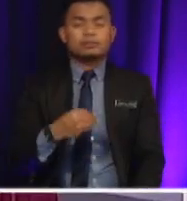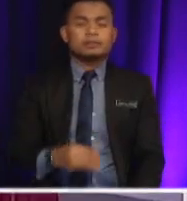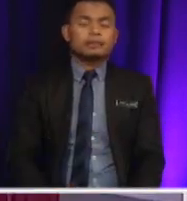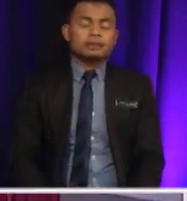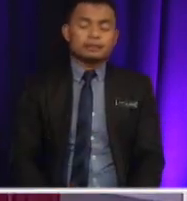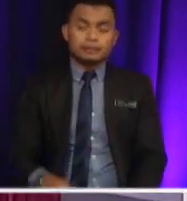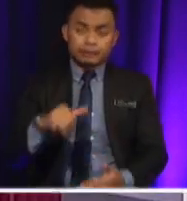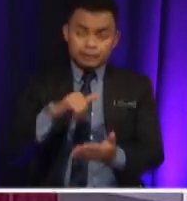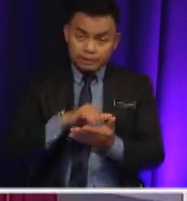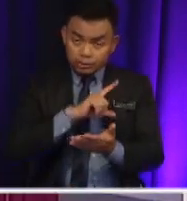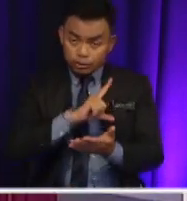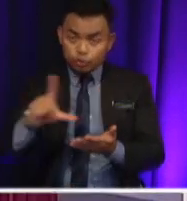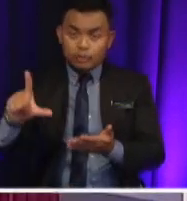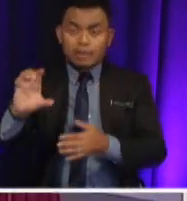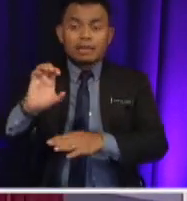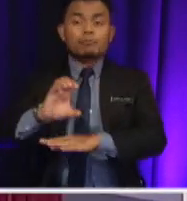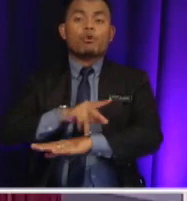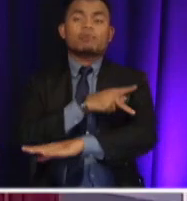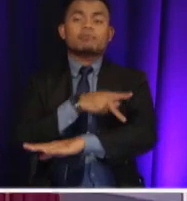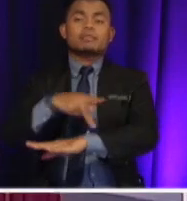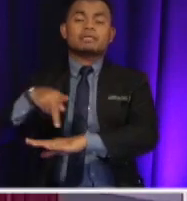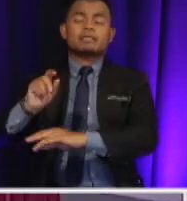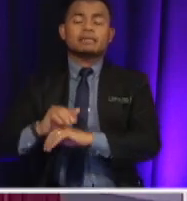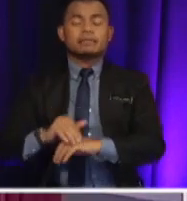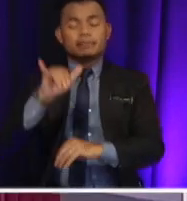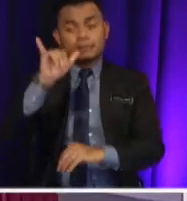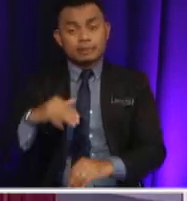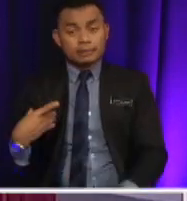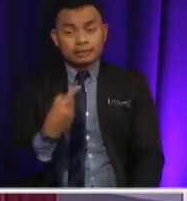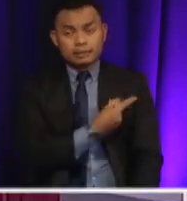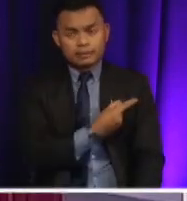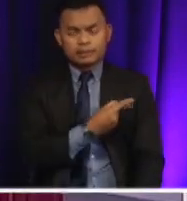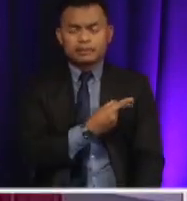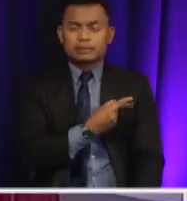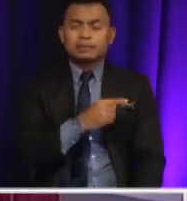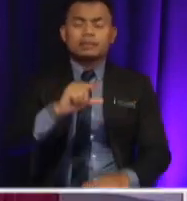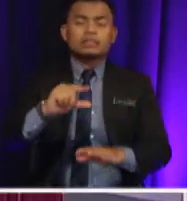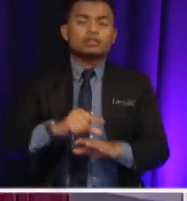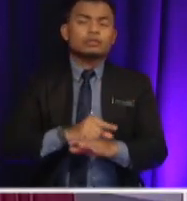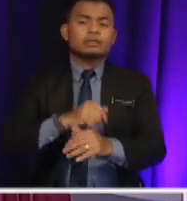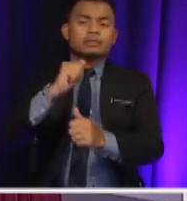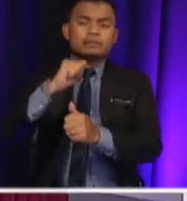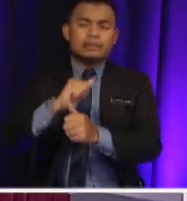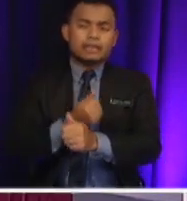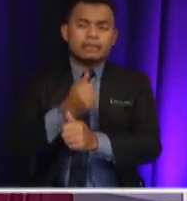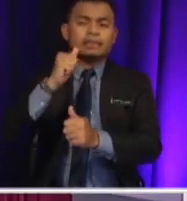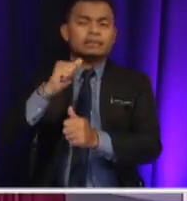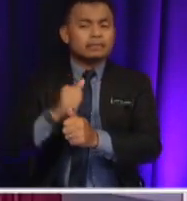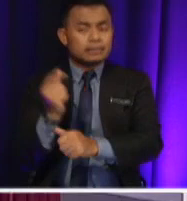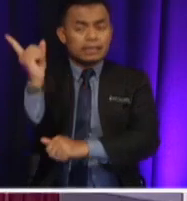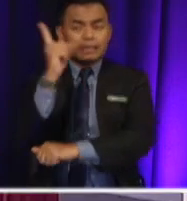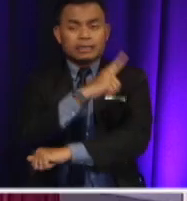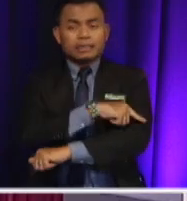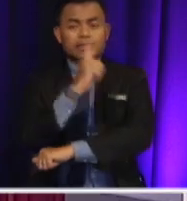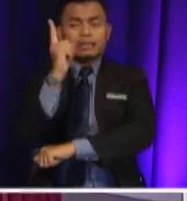of the poem, because with things that we hear daily, we use daily, sometimes your mothers, fathers, even people who